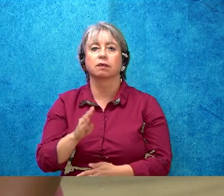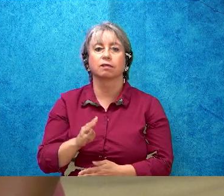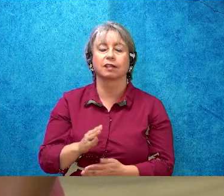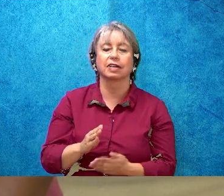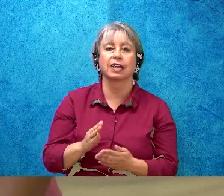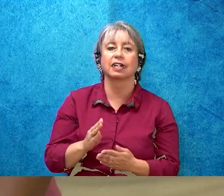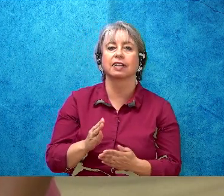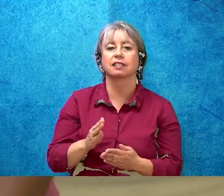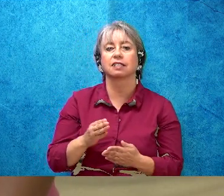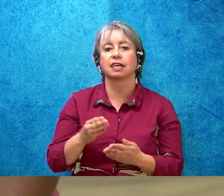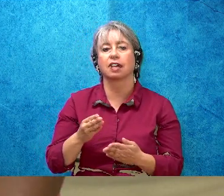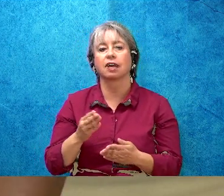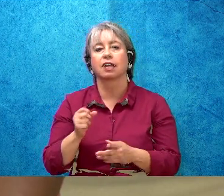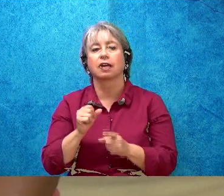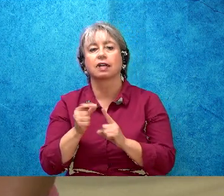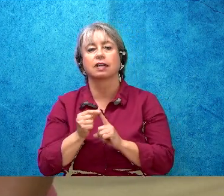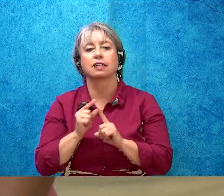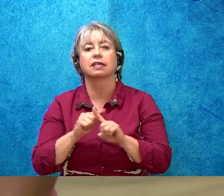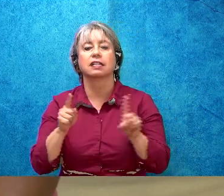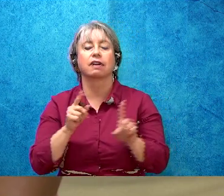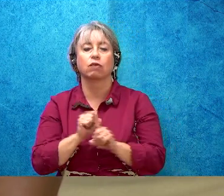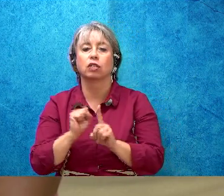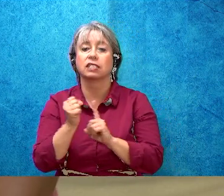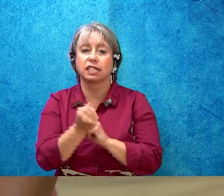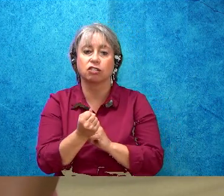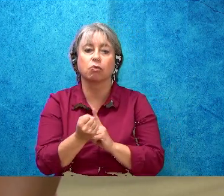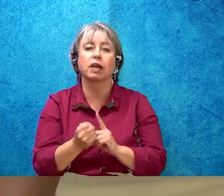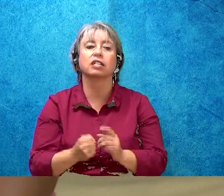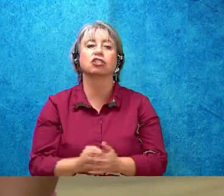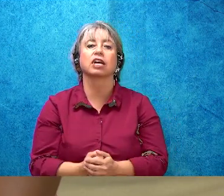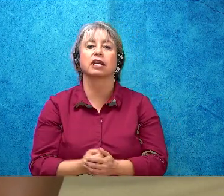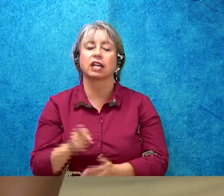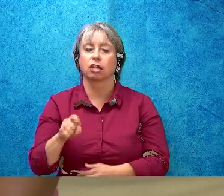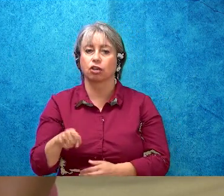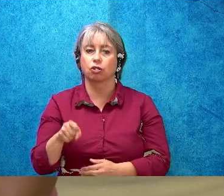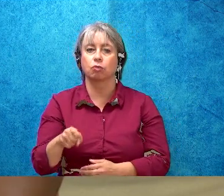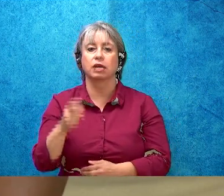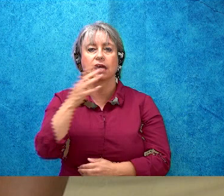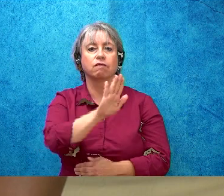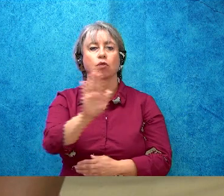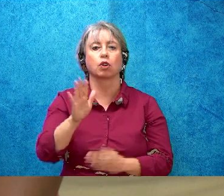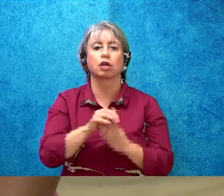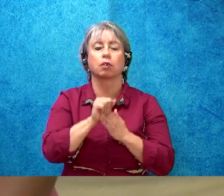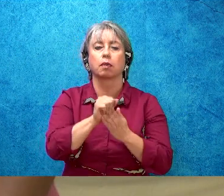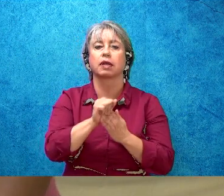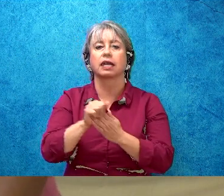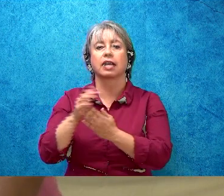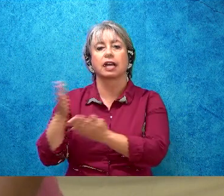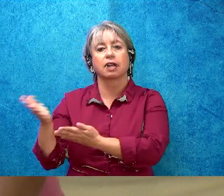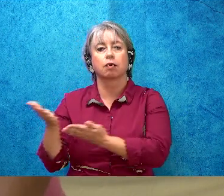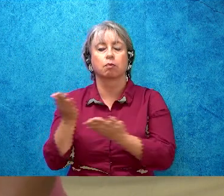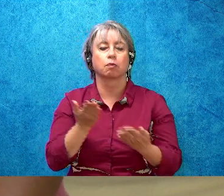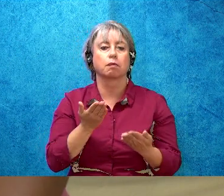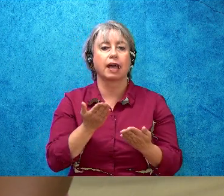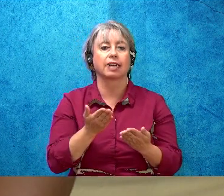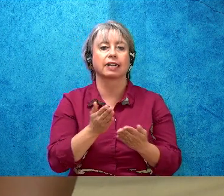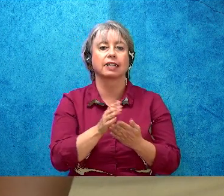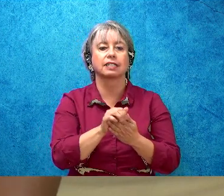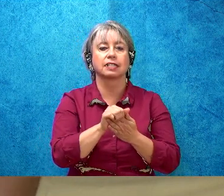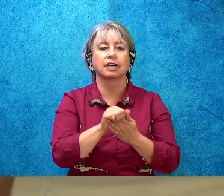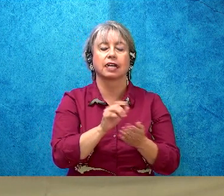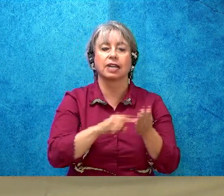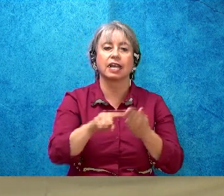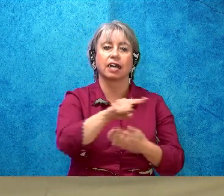situation. And tune in next week. You're definitely going to need that for your packet. Bring your packets next week. And here's